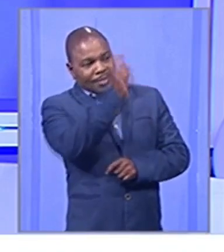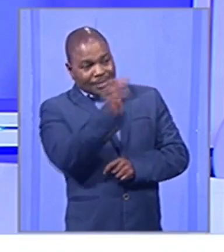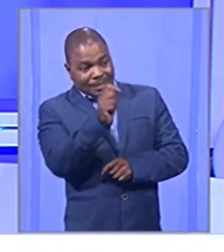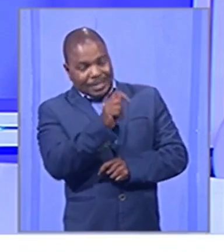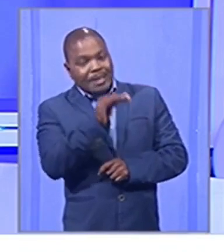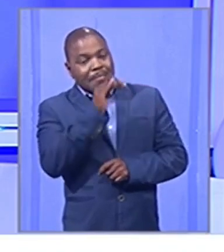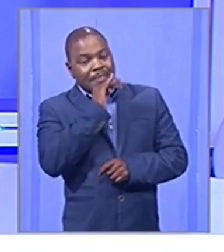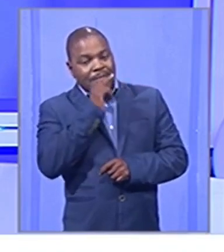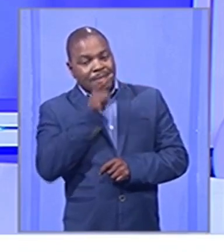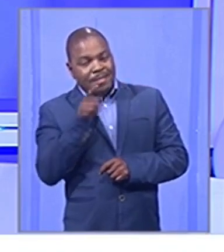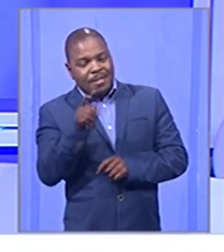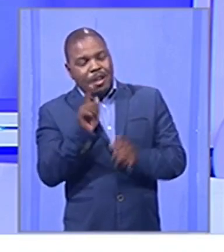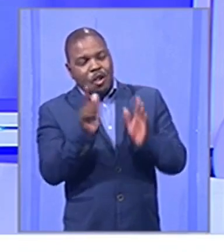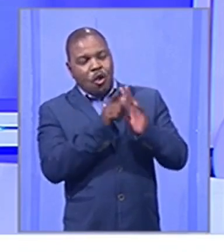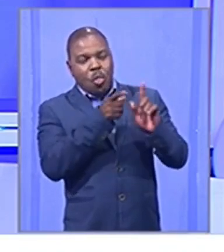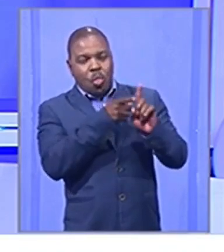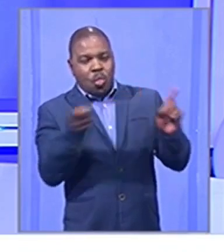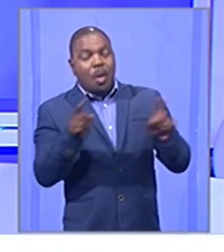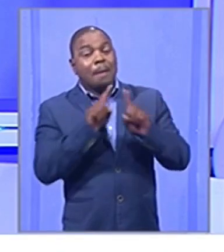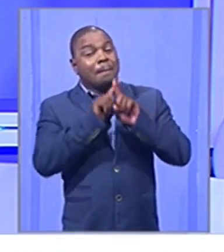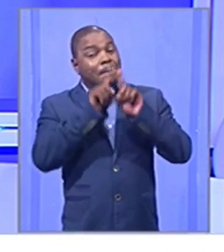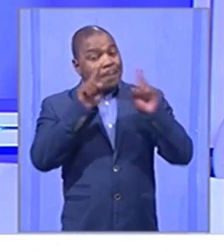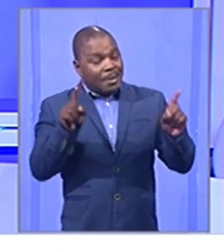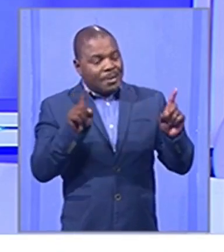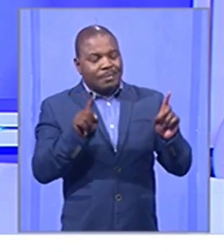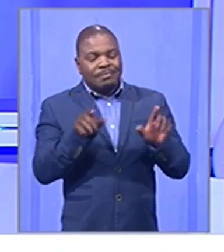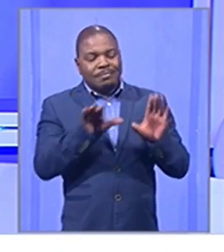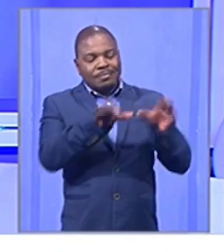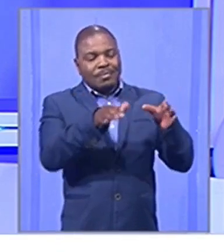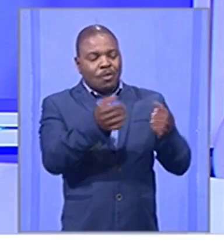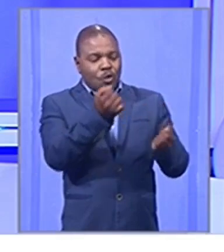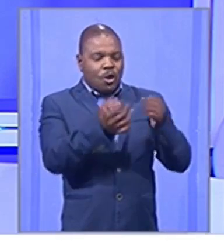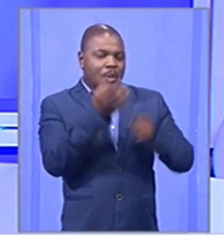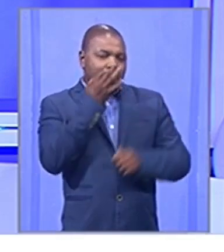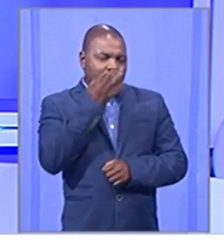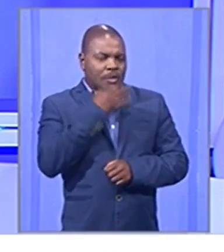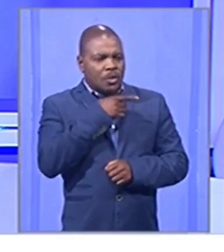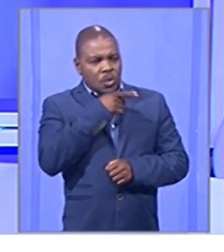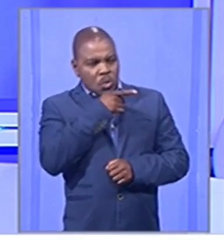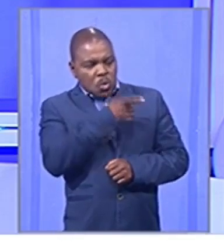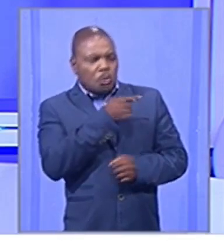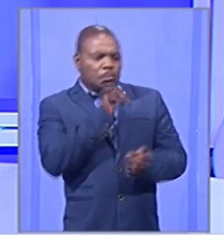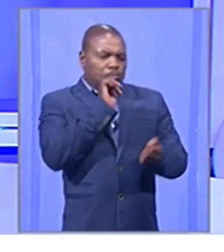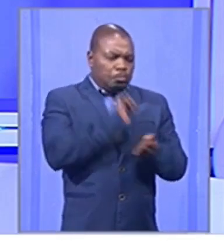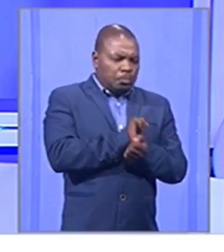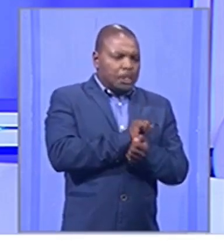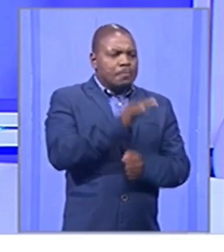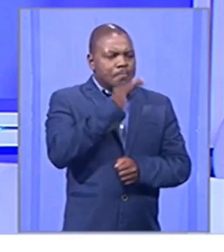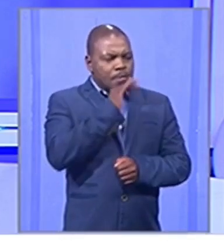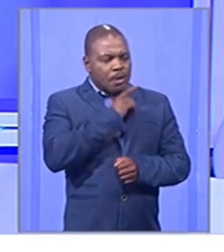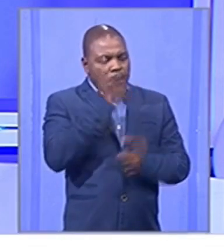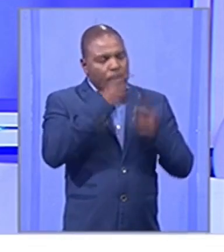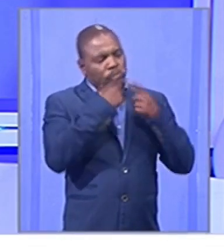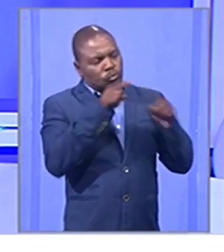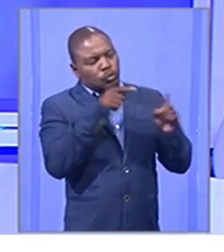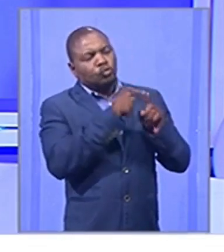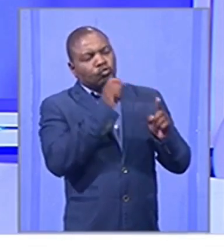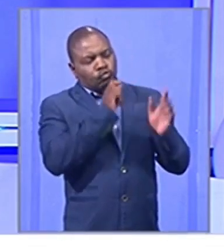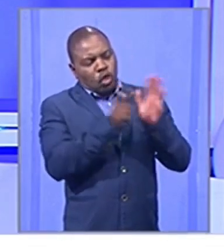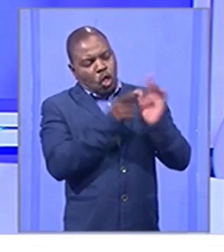mo molaong, mme le fa go ntse jalo e gapetse thoko kopo ya gagwe ya gore go tshwarwa ga gagwe go supiwe go se mo